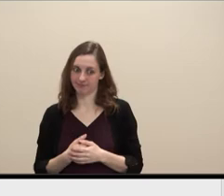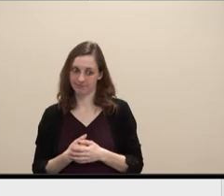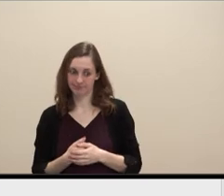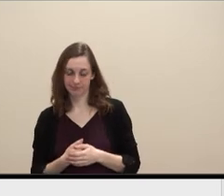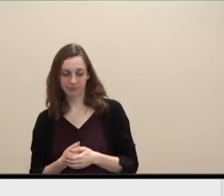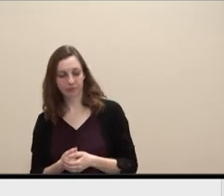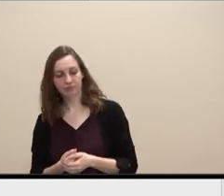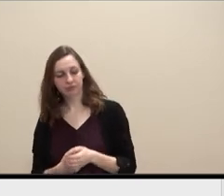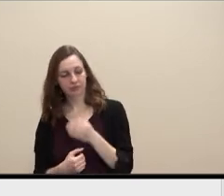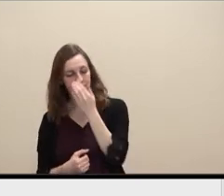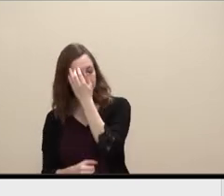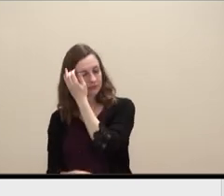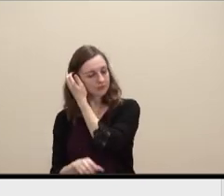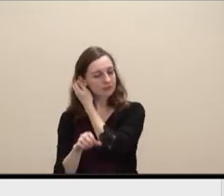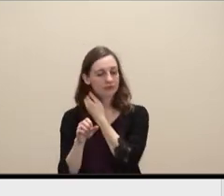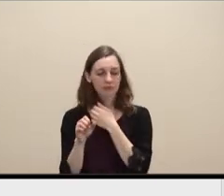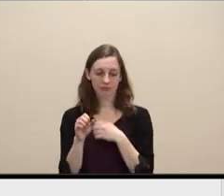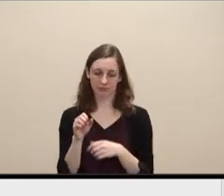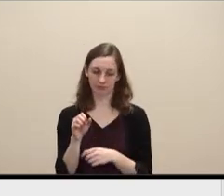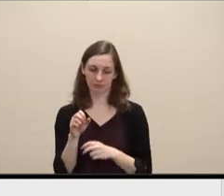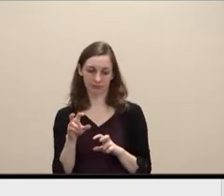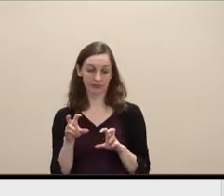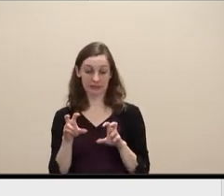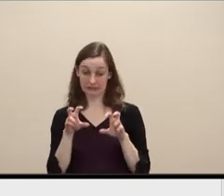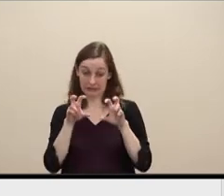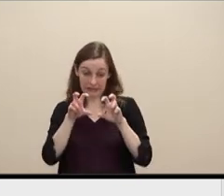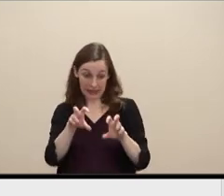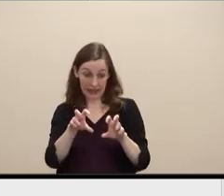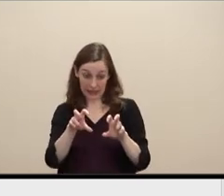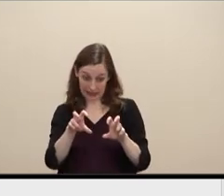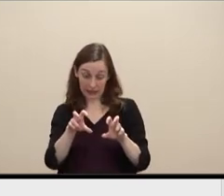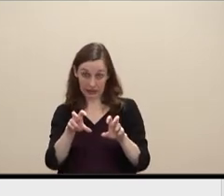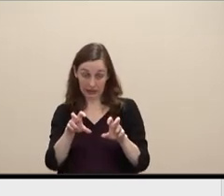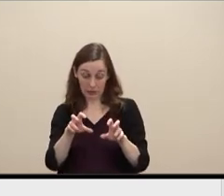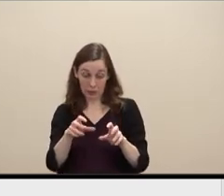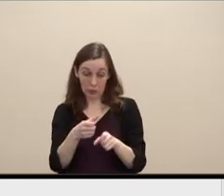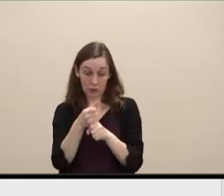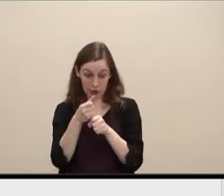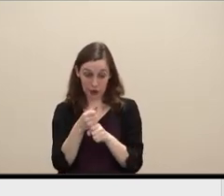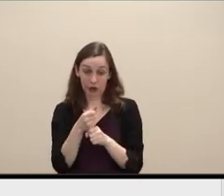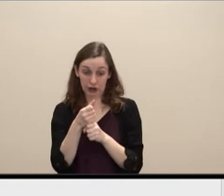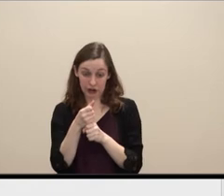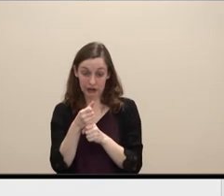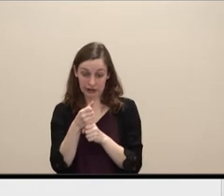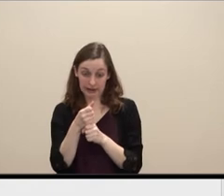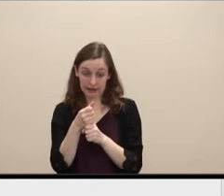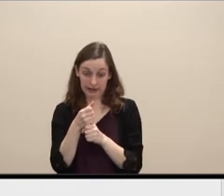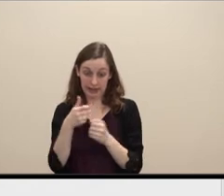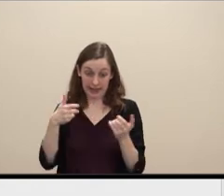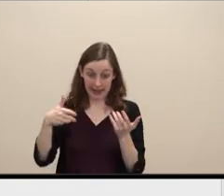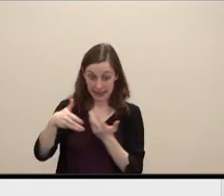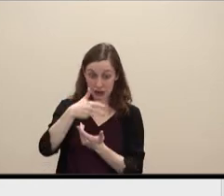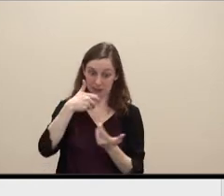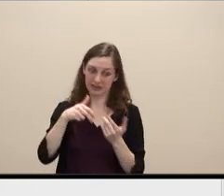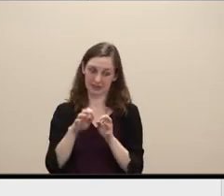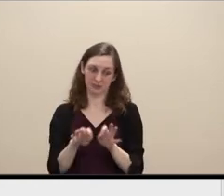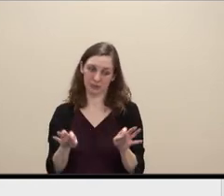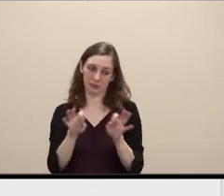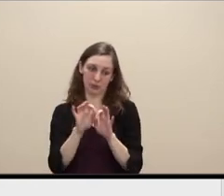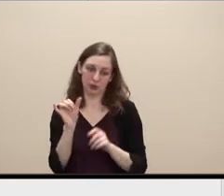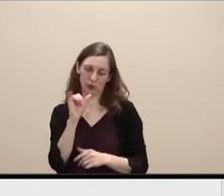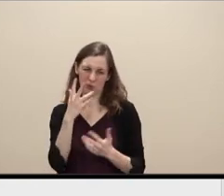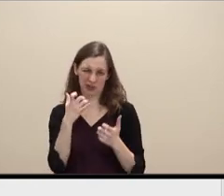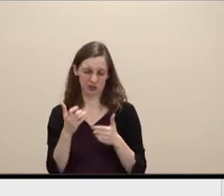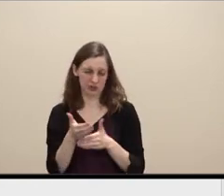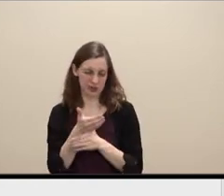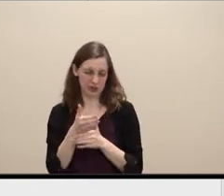Our stakeholder engagement is also very important, and I always share this slide with you, but just want to share a few items. You know, we have